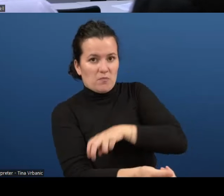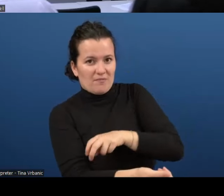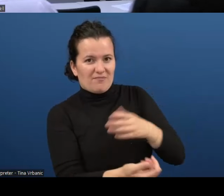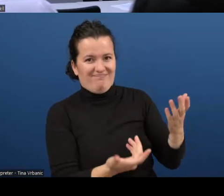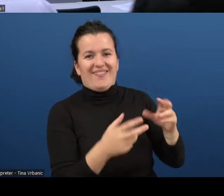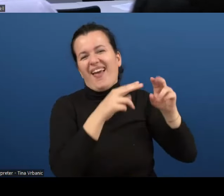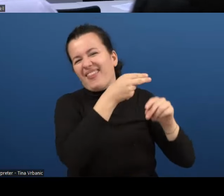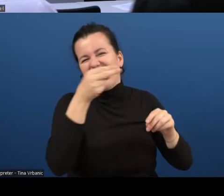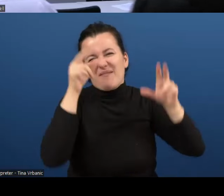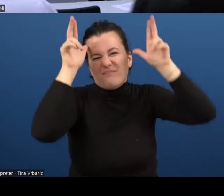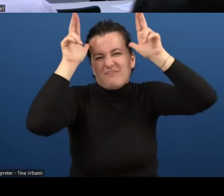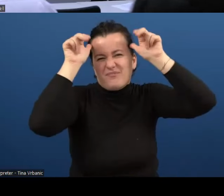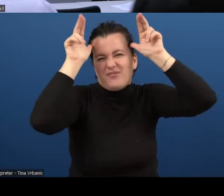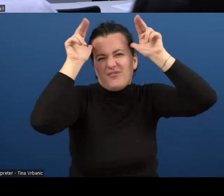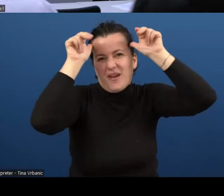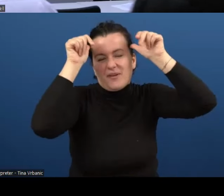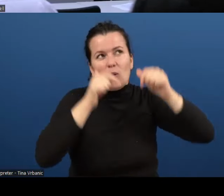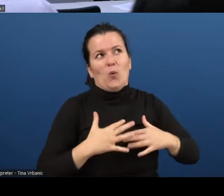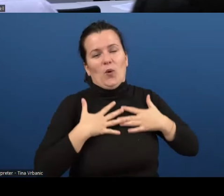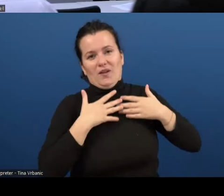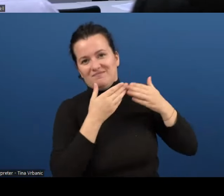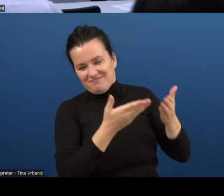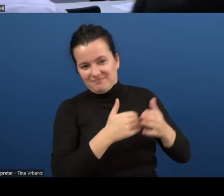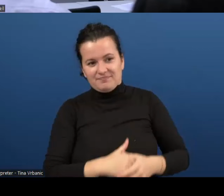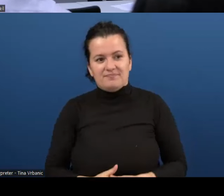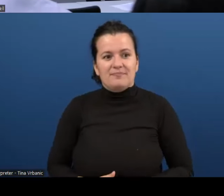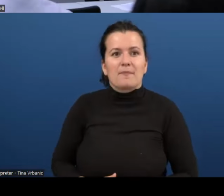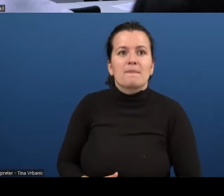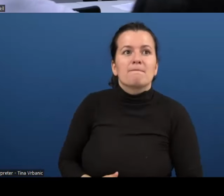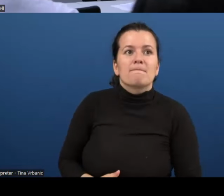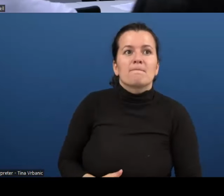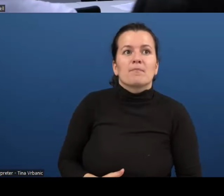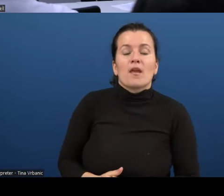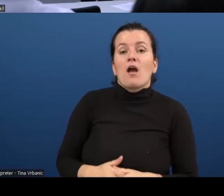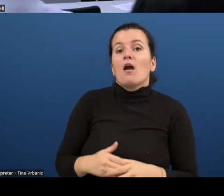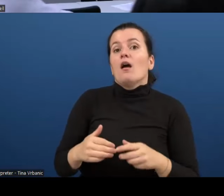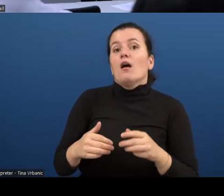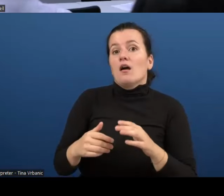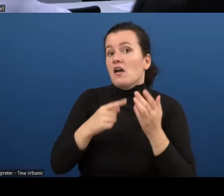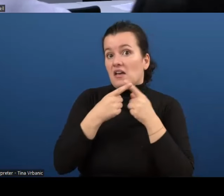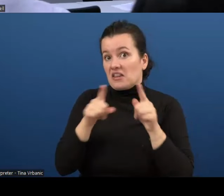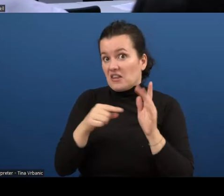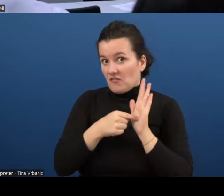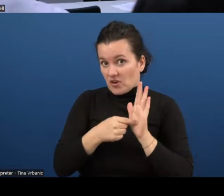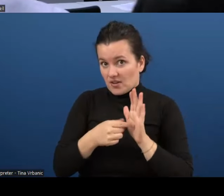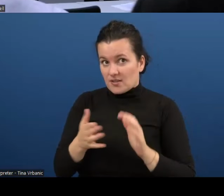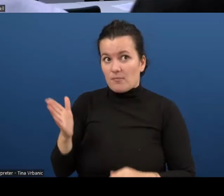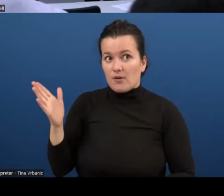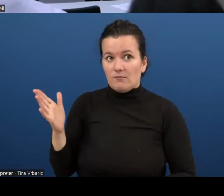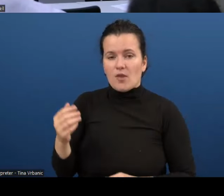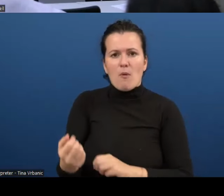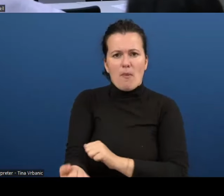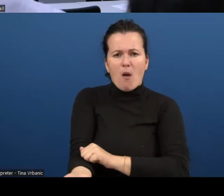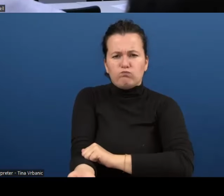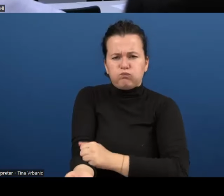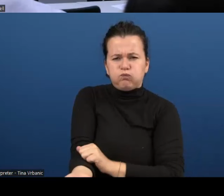This is another example. If you have a vibration, a strong vibration at a certain point, and it's followed